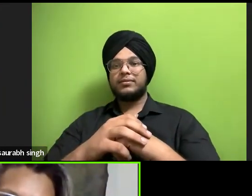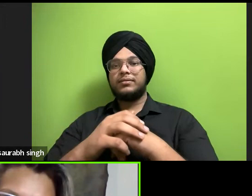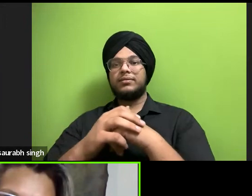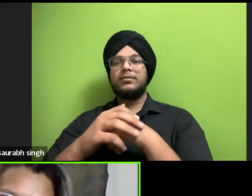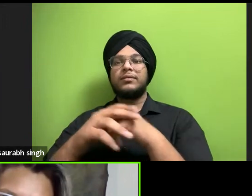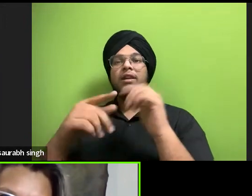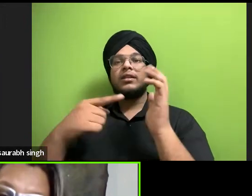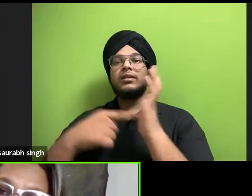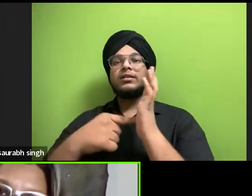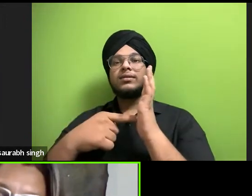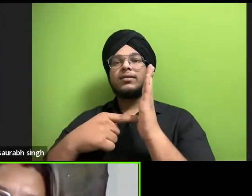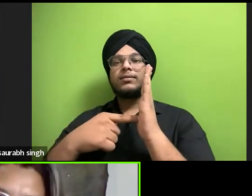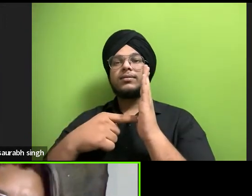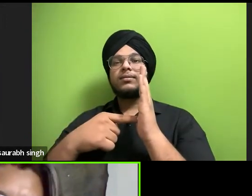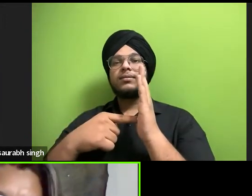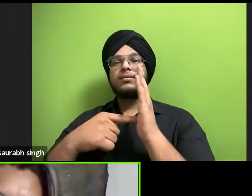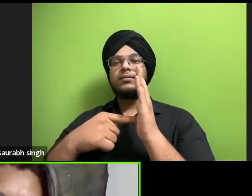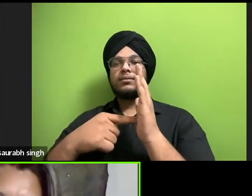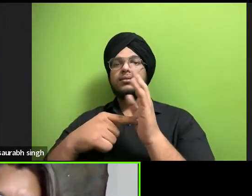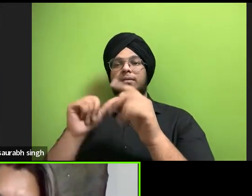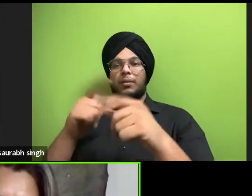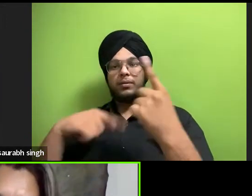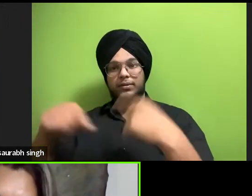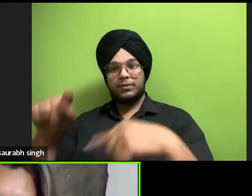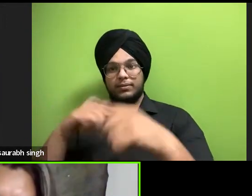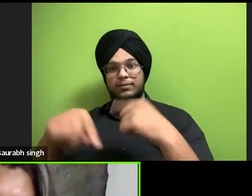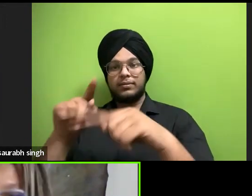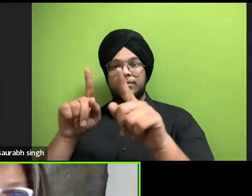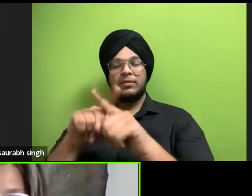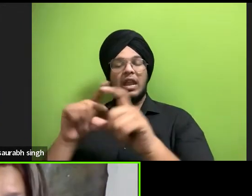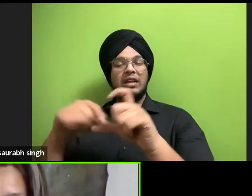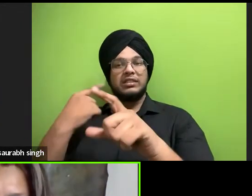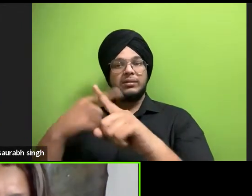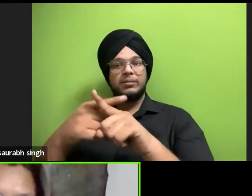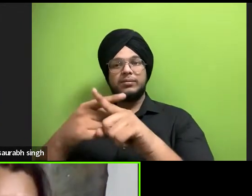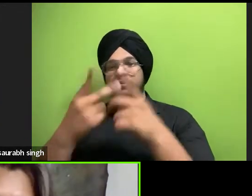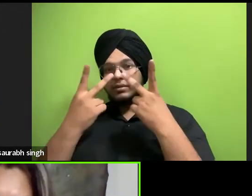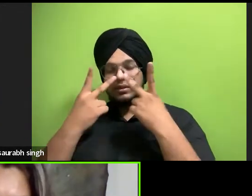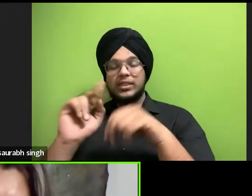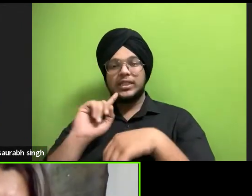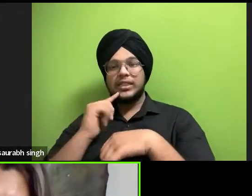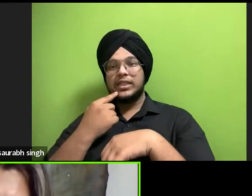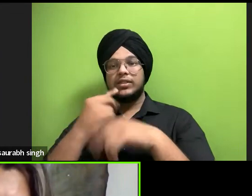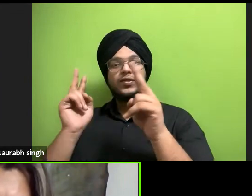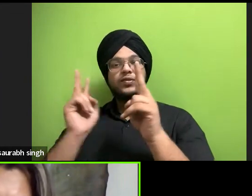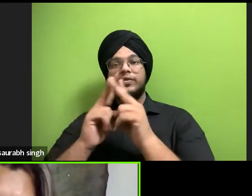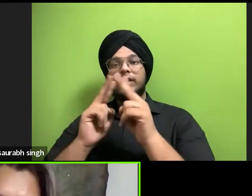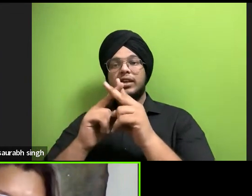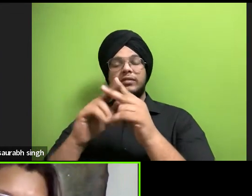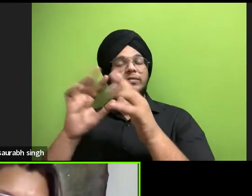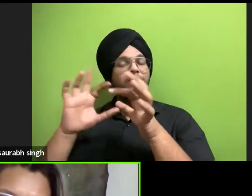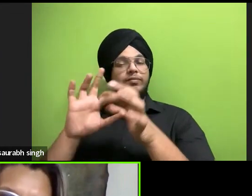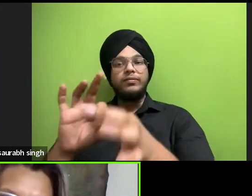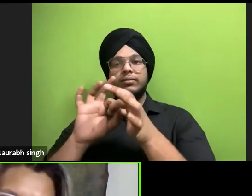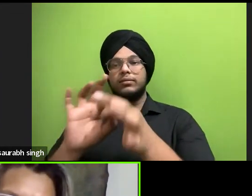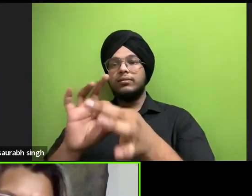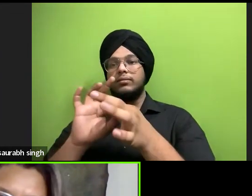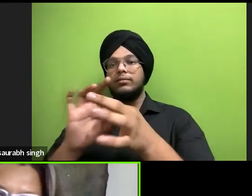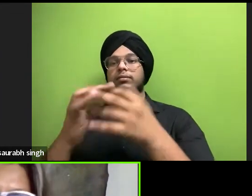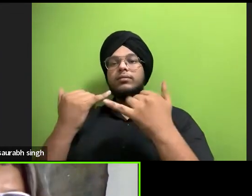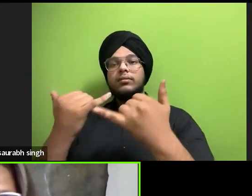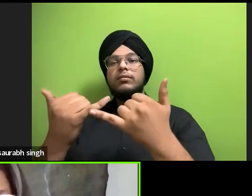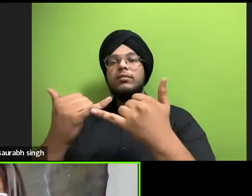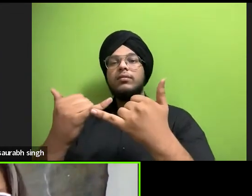It's an audience that is extremely serious, very, very engaged. And now